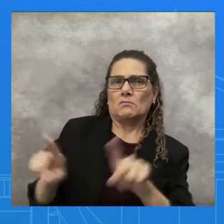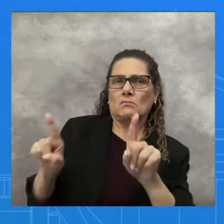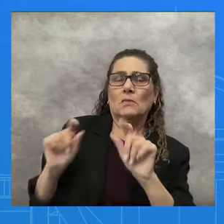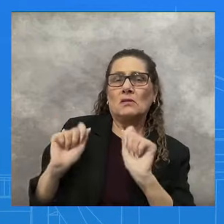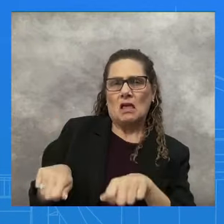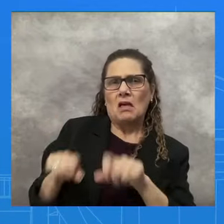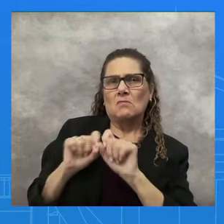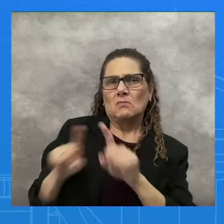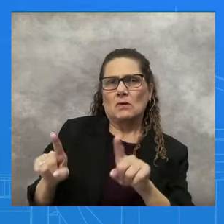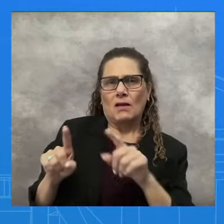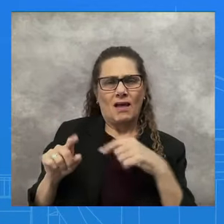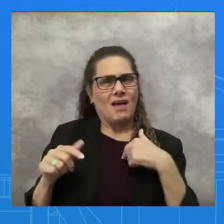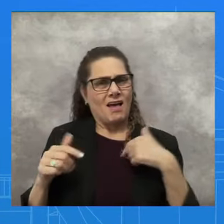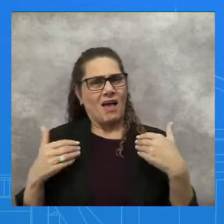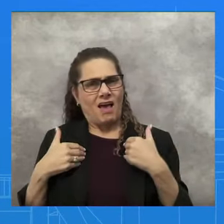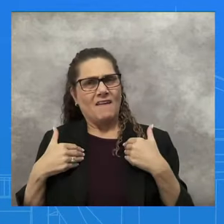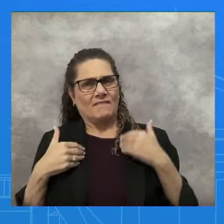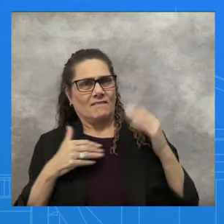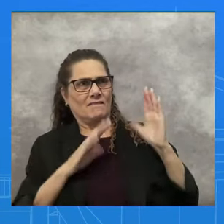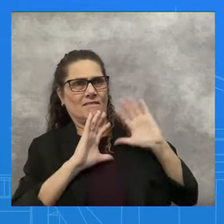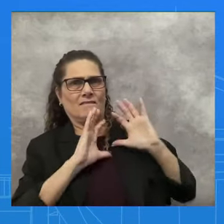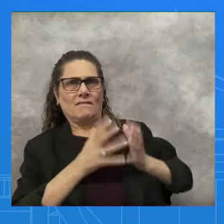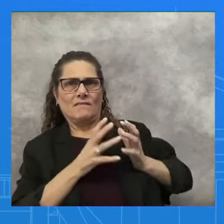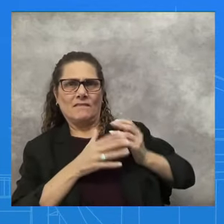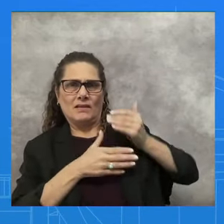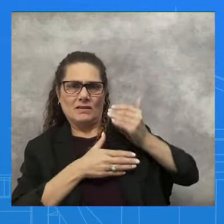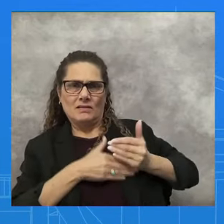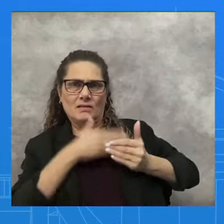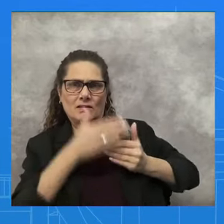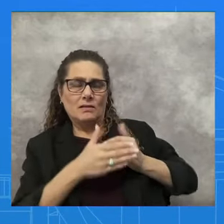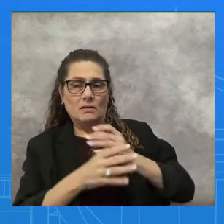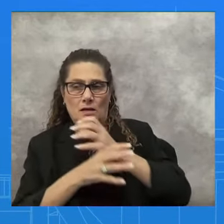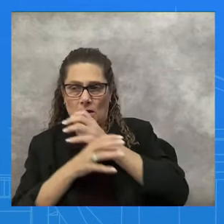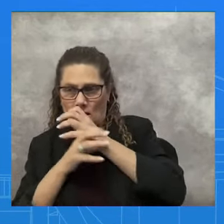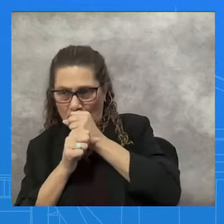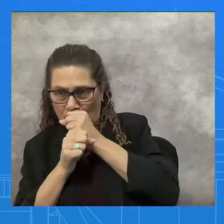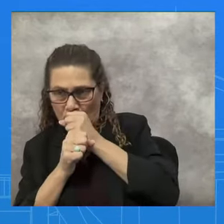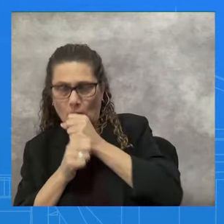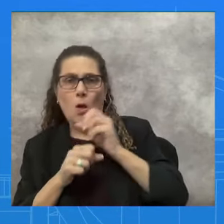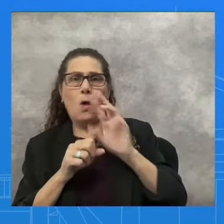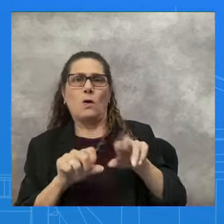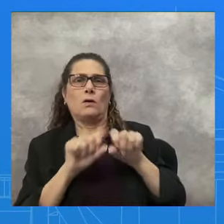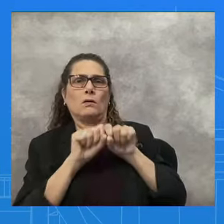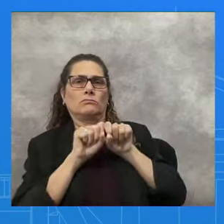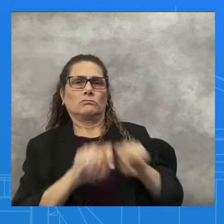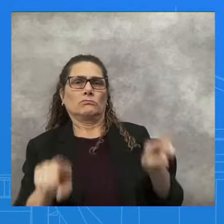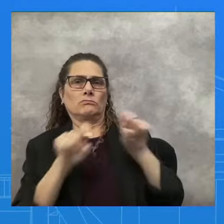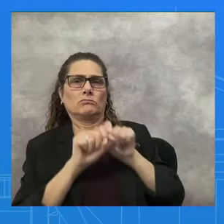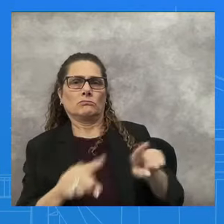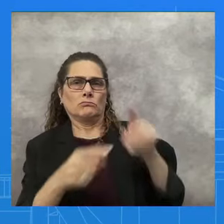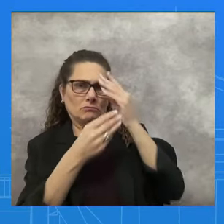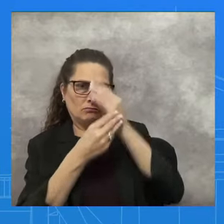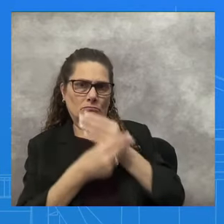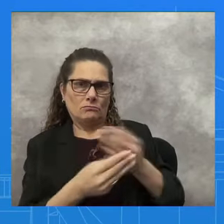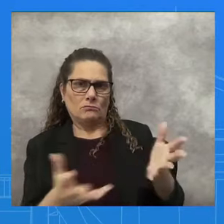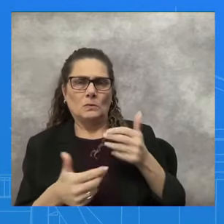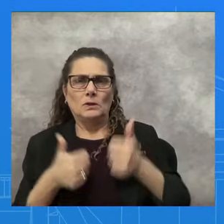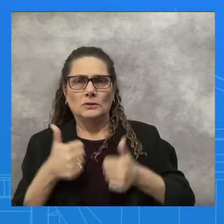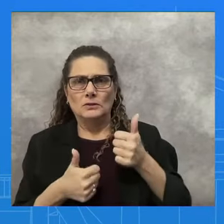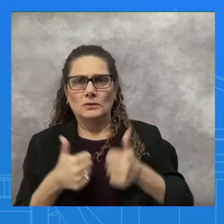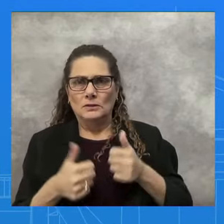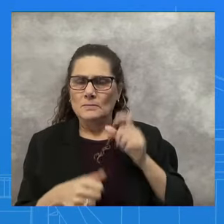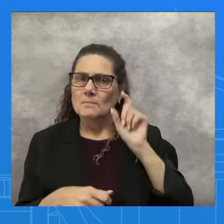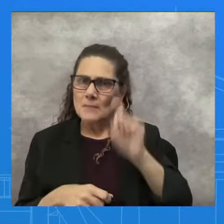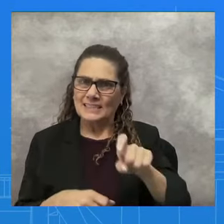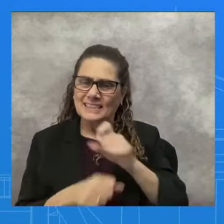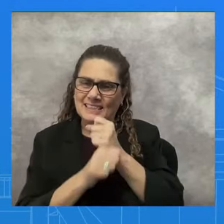starts with an analysis of whether information can be downgraded safely without violating sources and methods, without